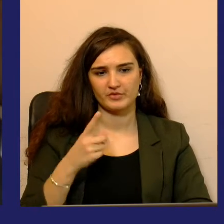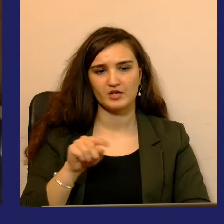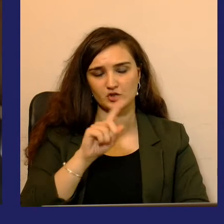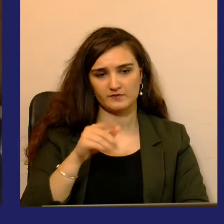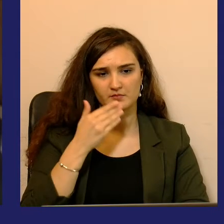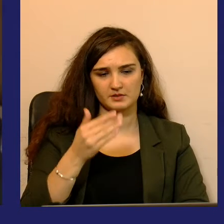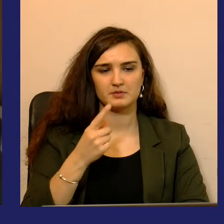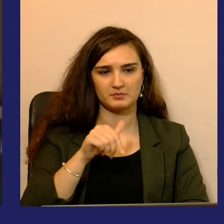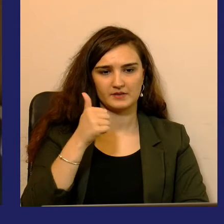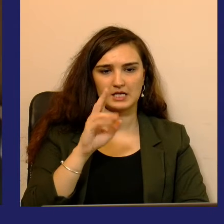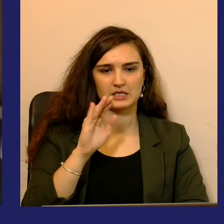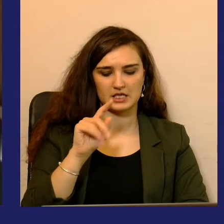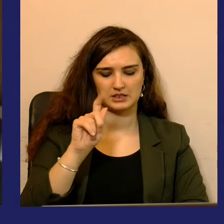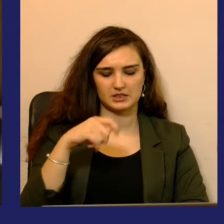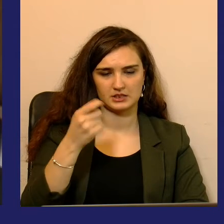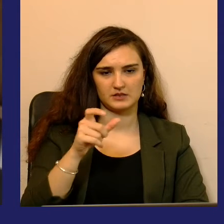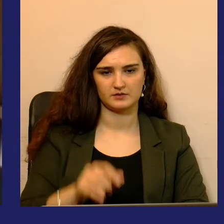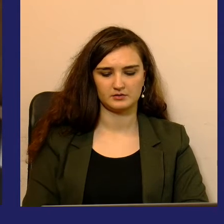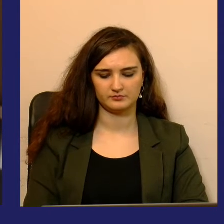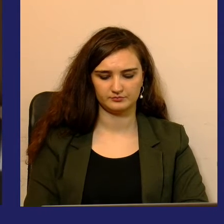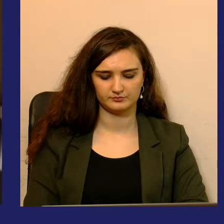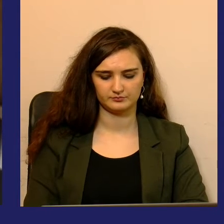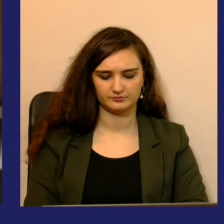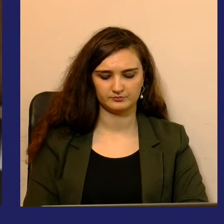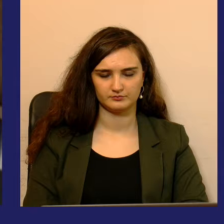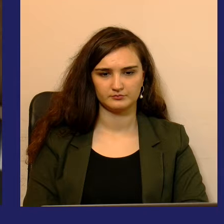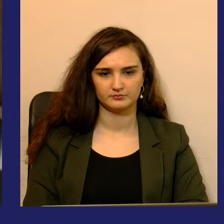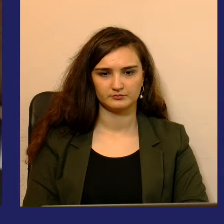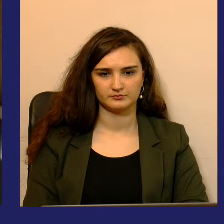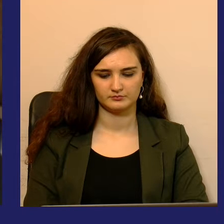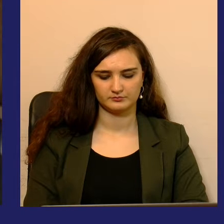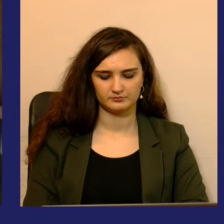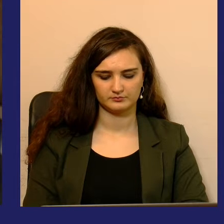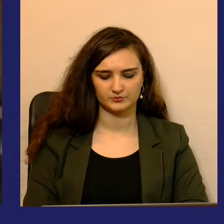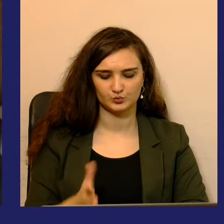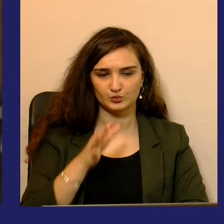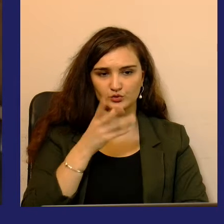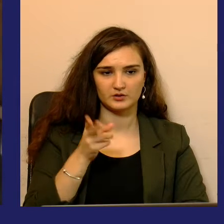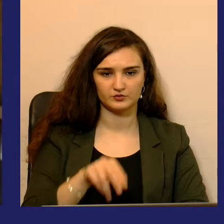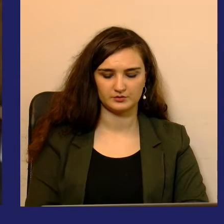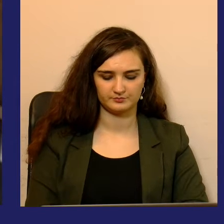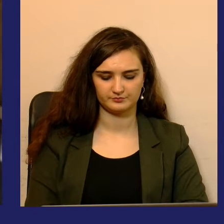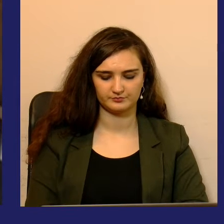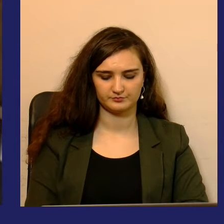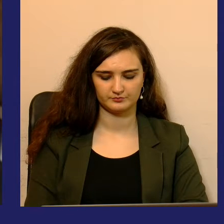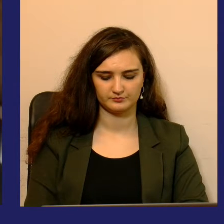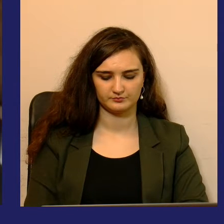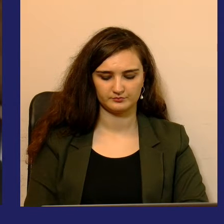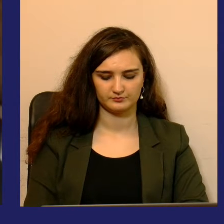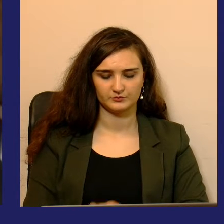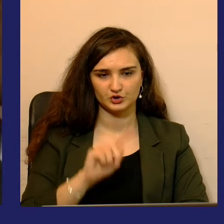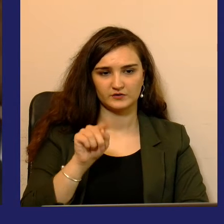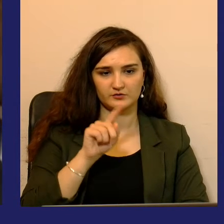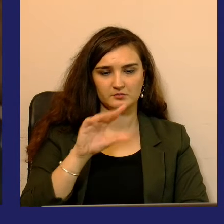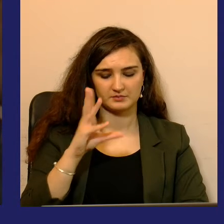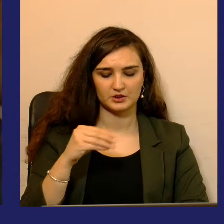we'll stay tuned for at the end. Let's see if we can get an international perspective. How typical is Georgia? How